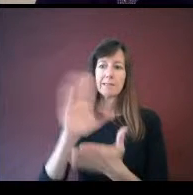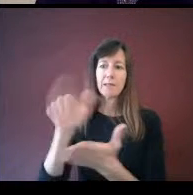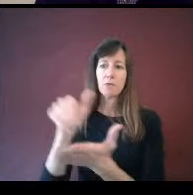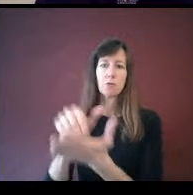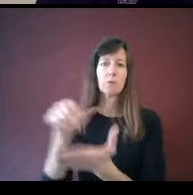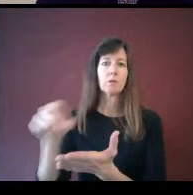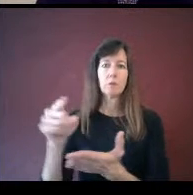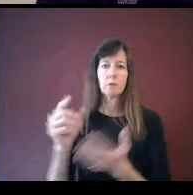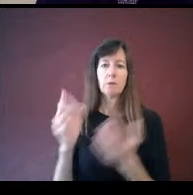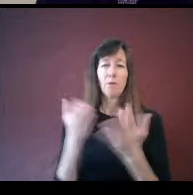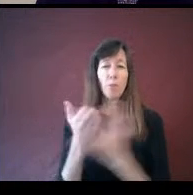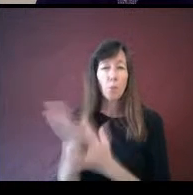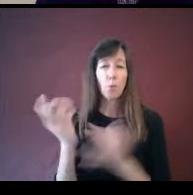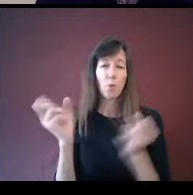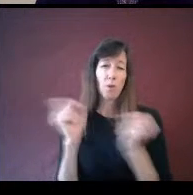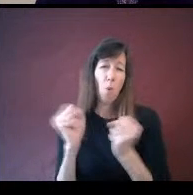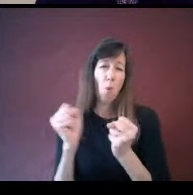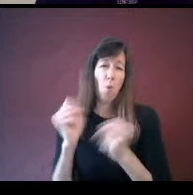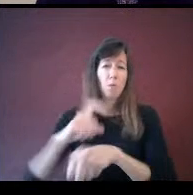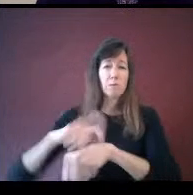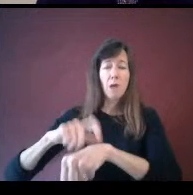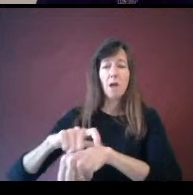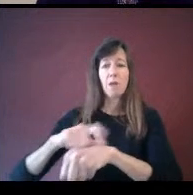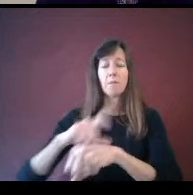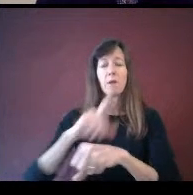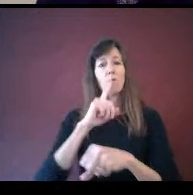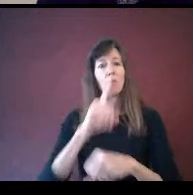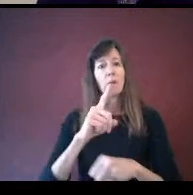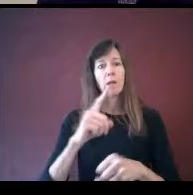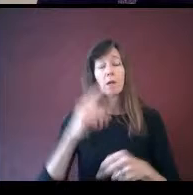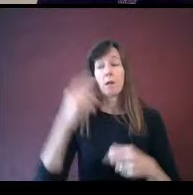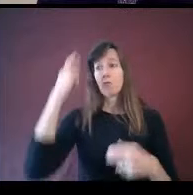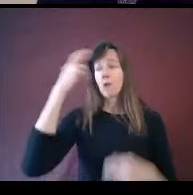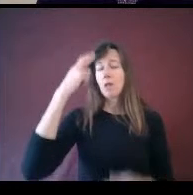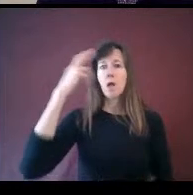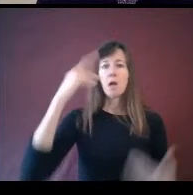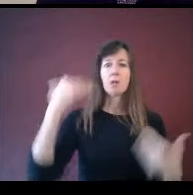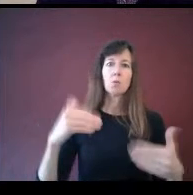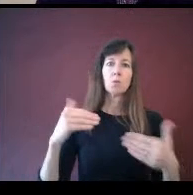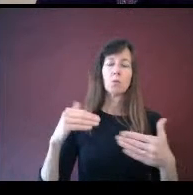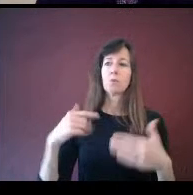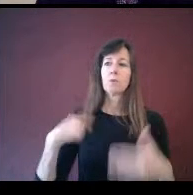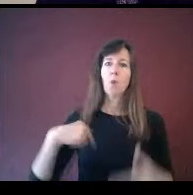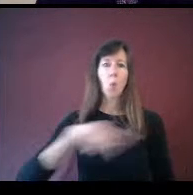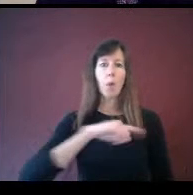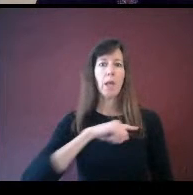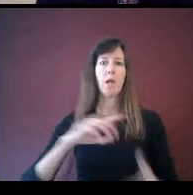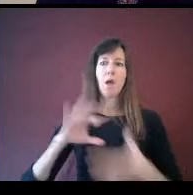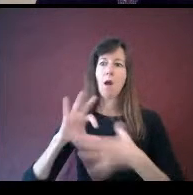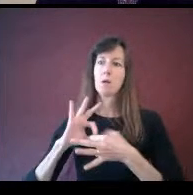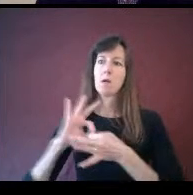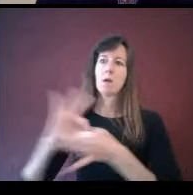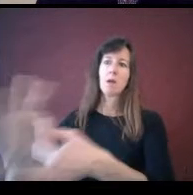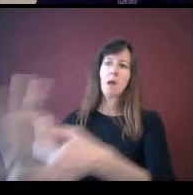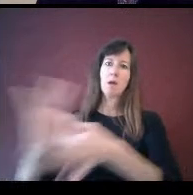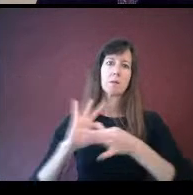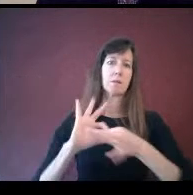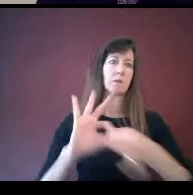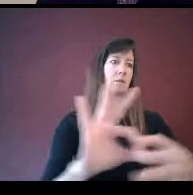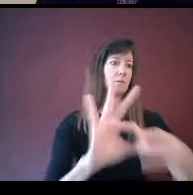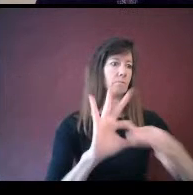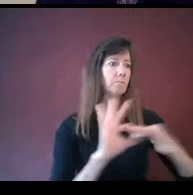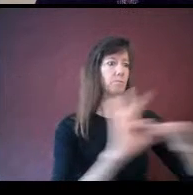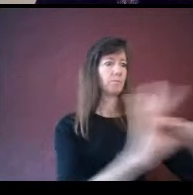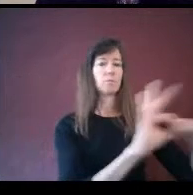the moments of realizing the interconnectedness of all of us, and really the fragility of this